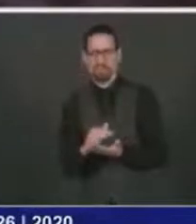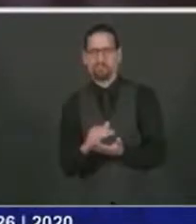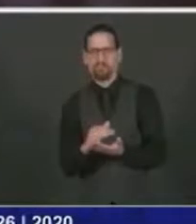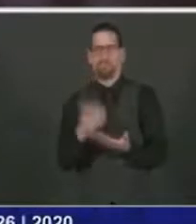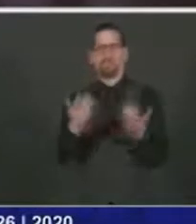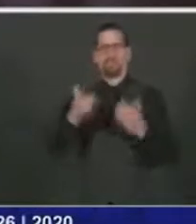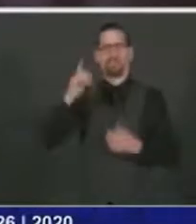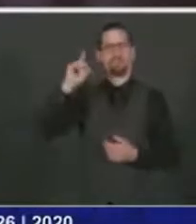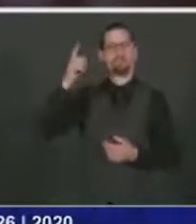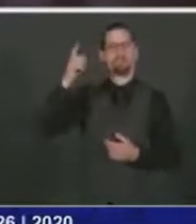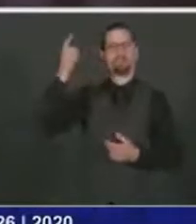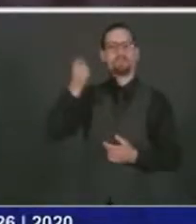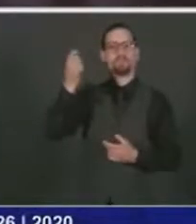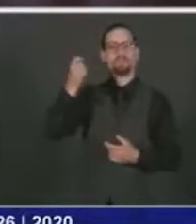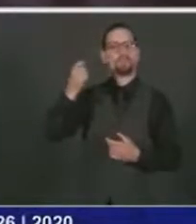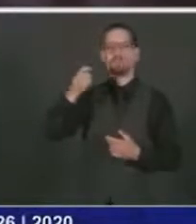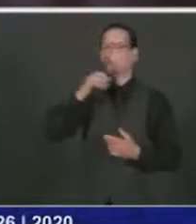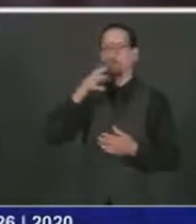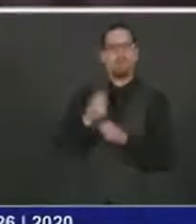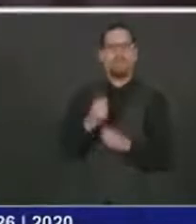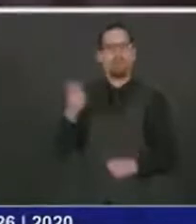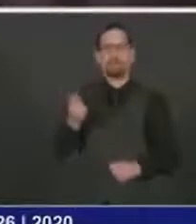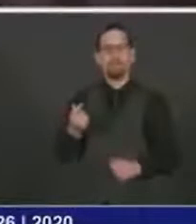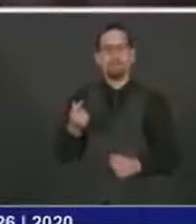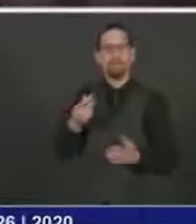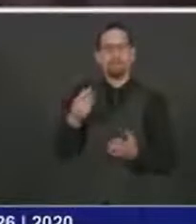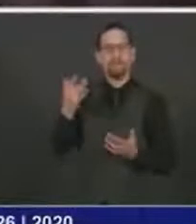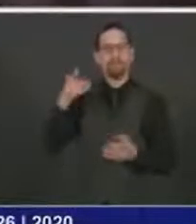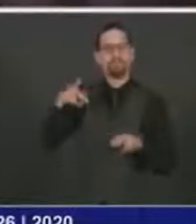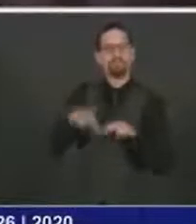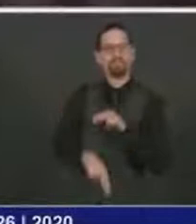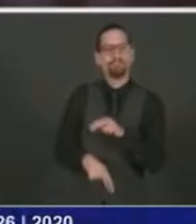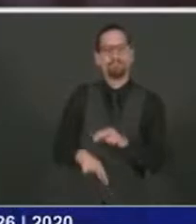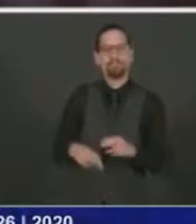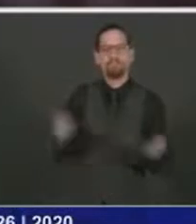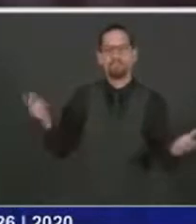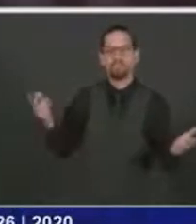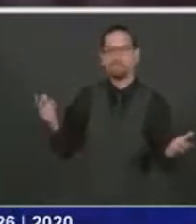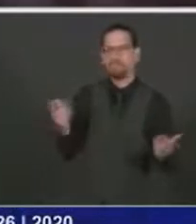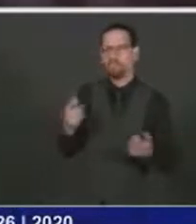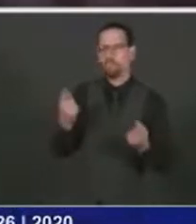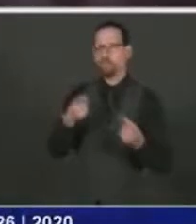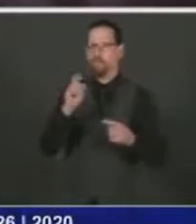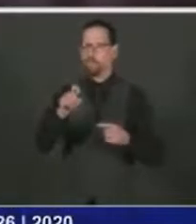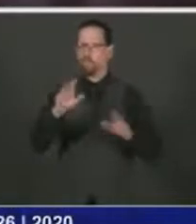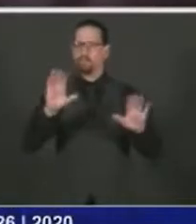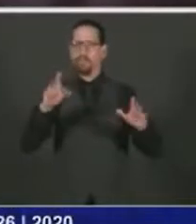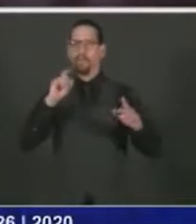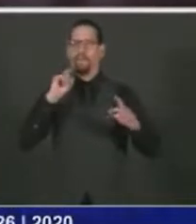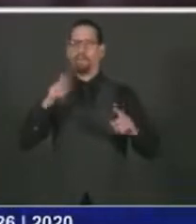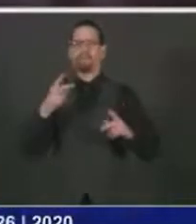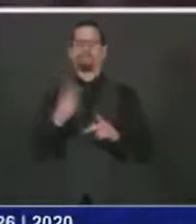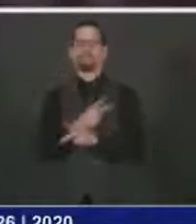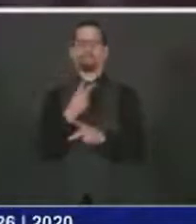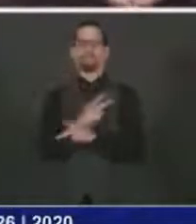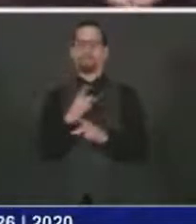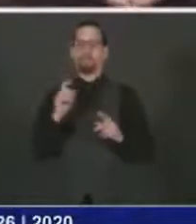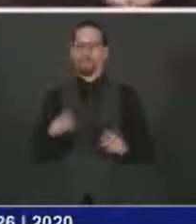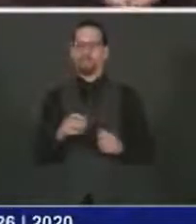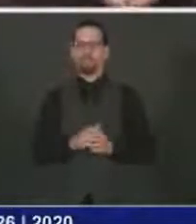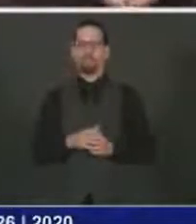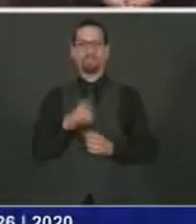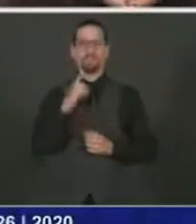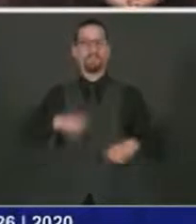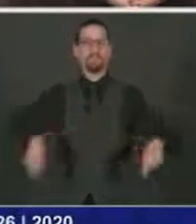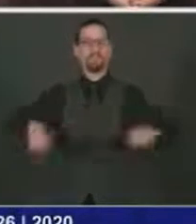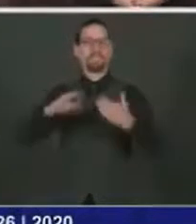road. And so I would say that someone has to say the buck stops here, we're going to solve this, and municipal leaders have to do that.